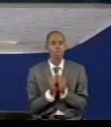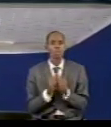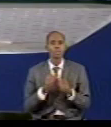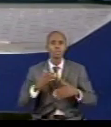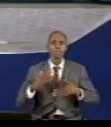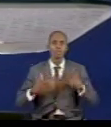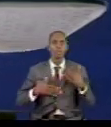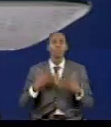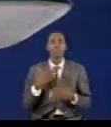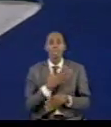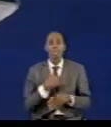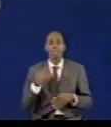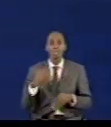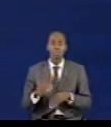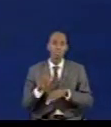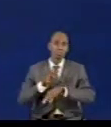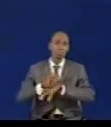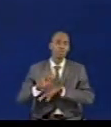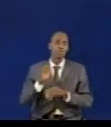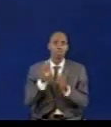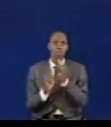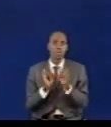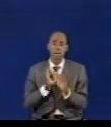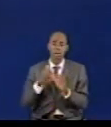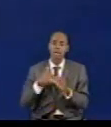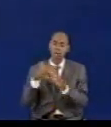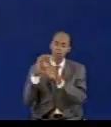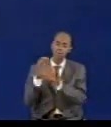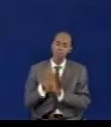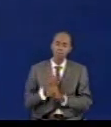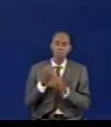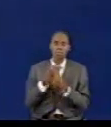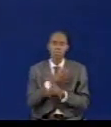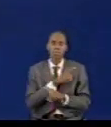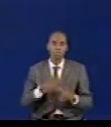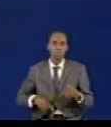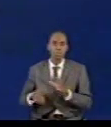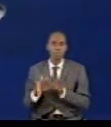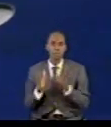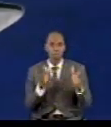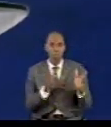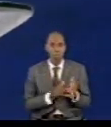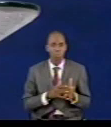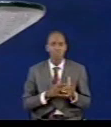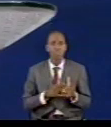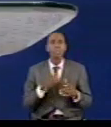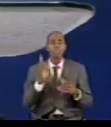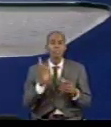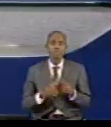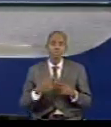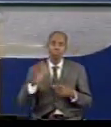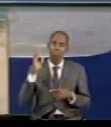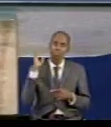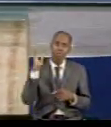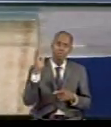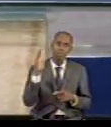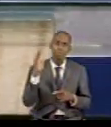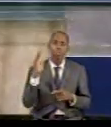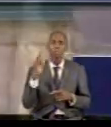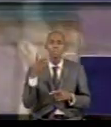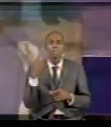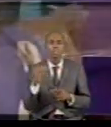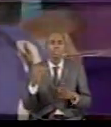the ministry which I've received of the Lord Jesus, look at this, to testify the